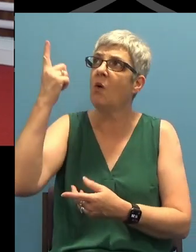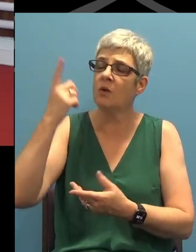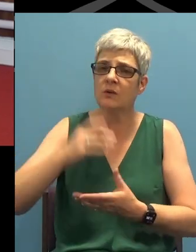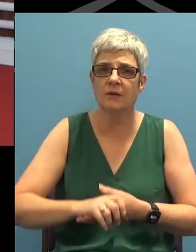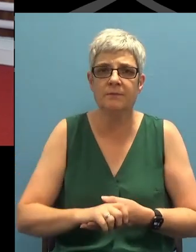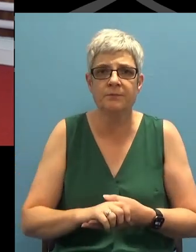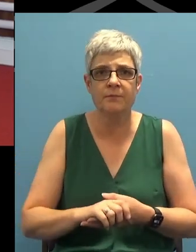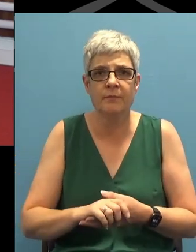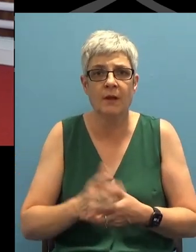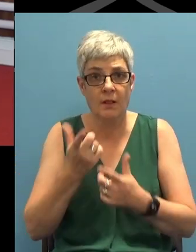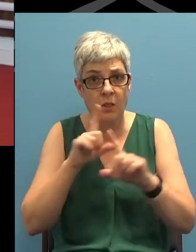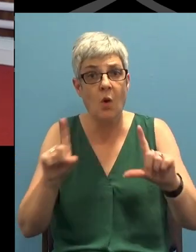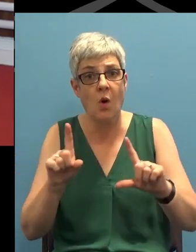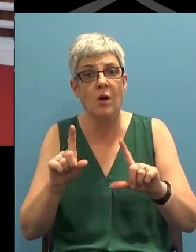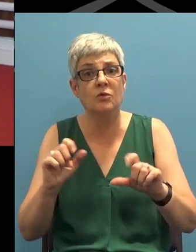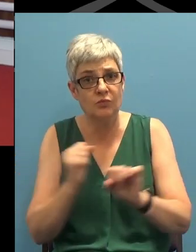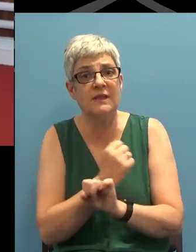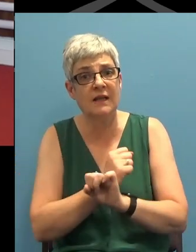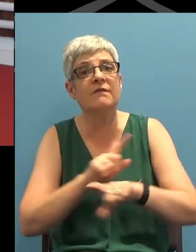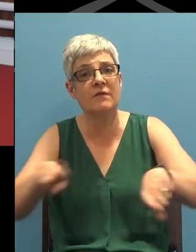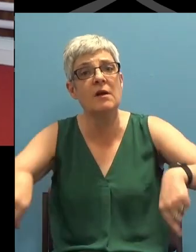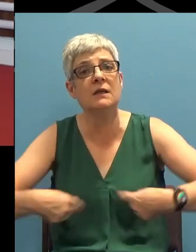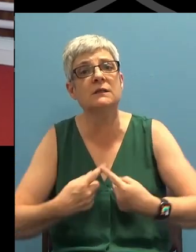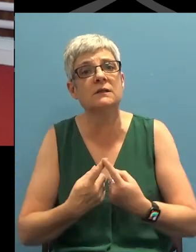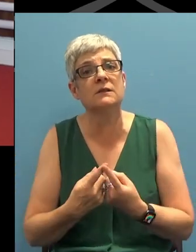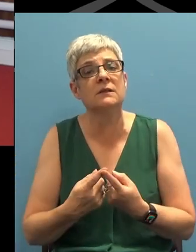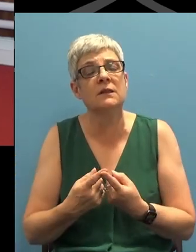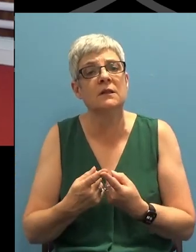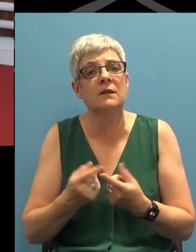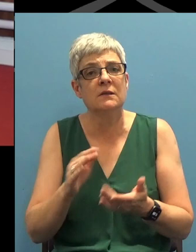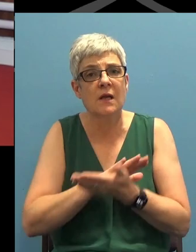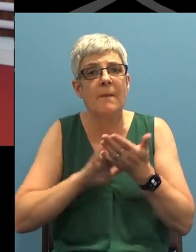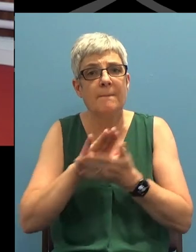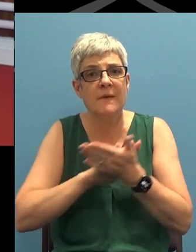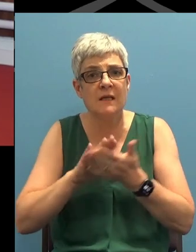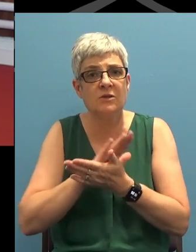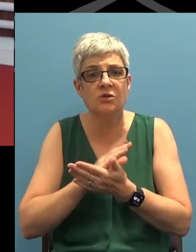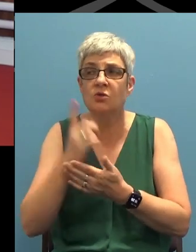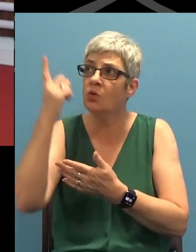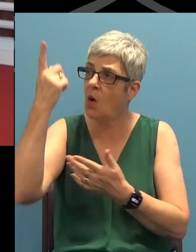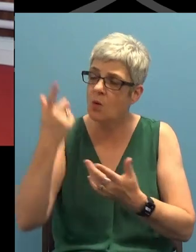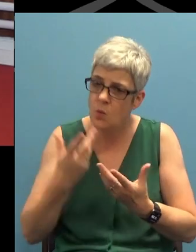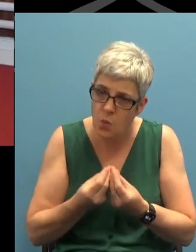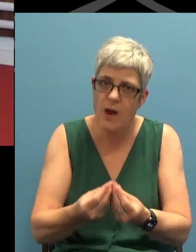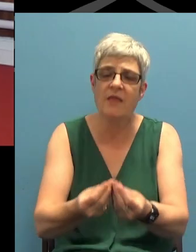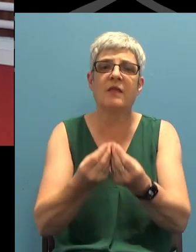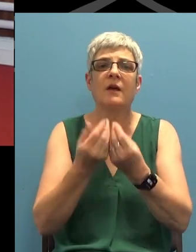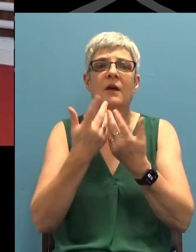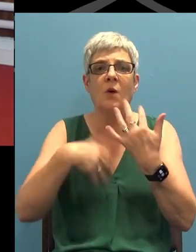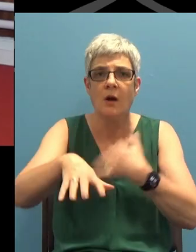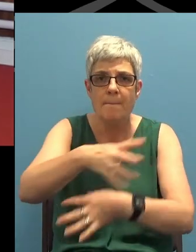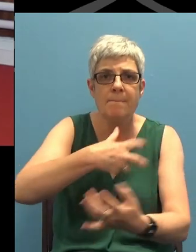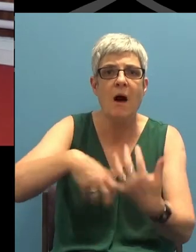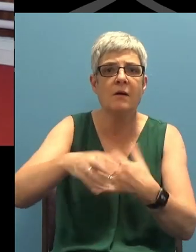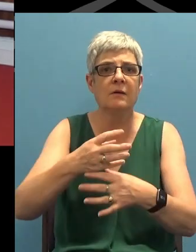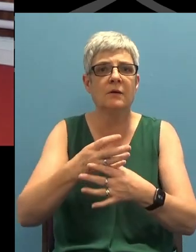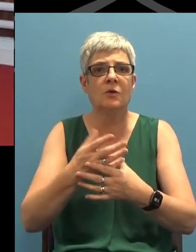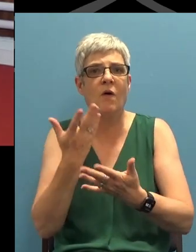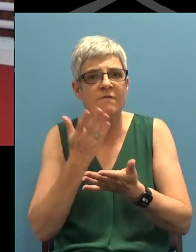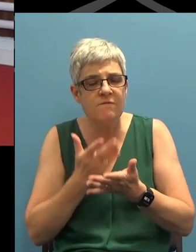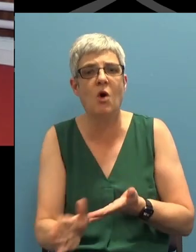And Lord, you did that for us, so that there might be God with us, God among us, God for us,